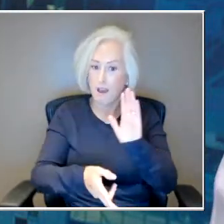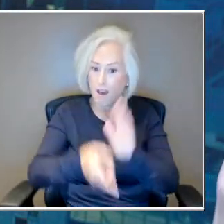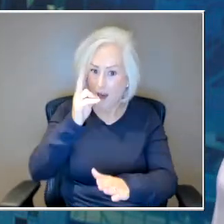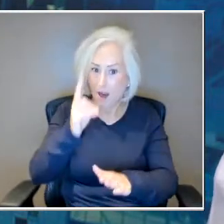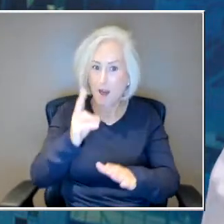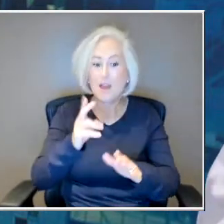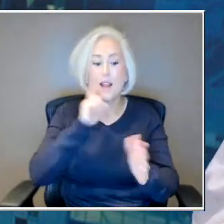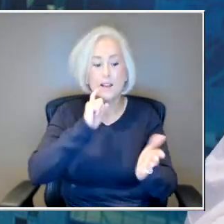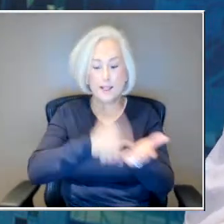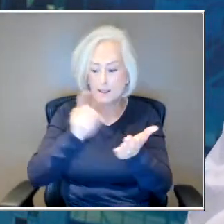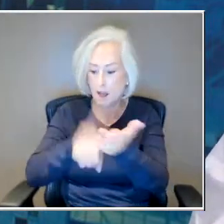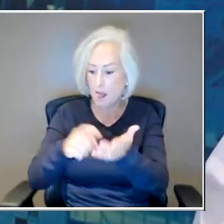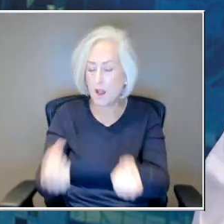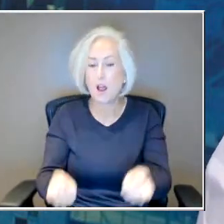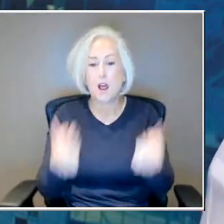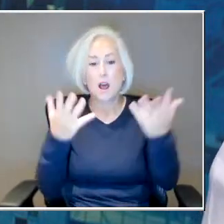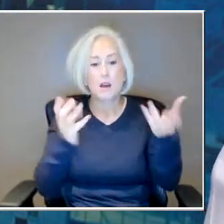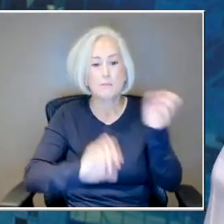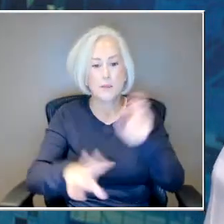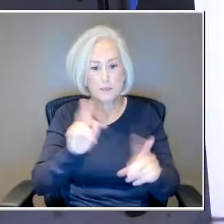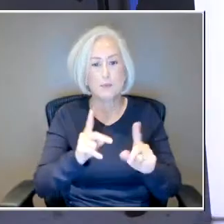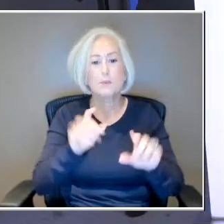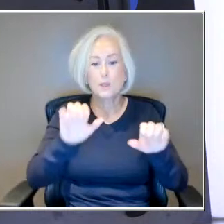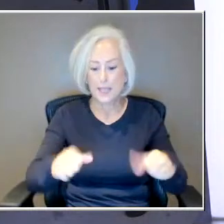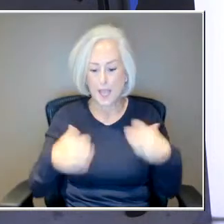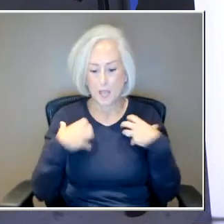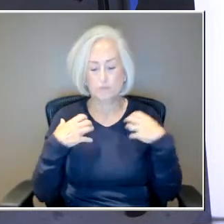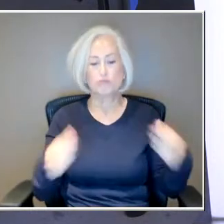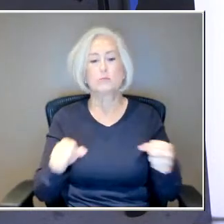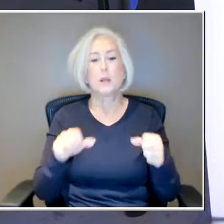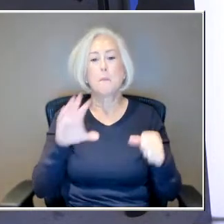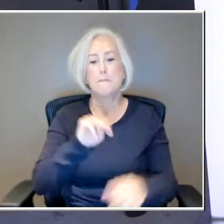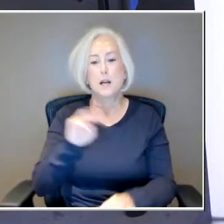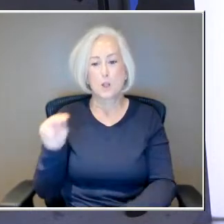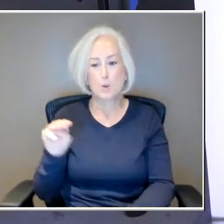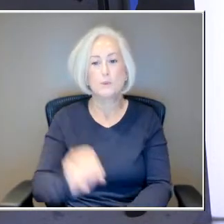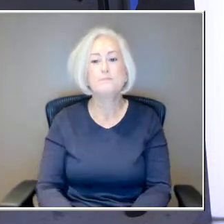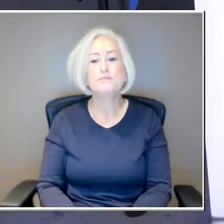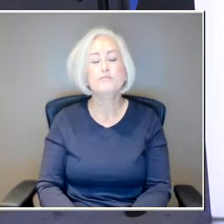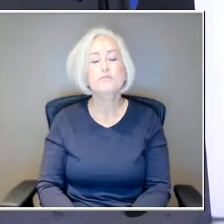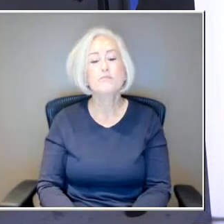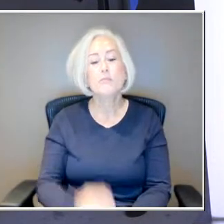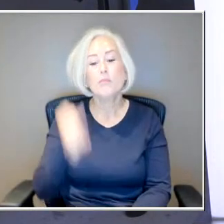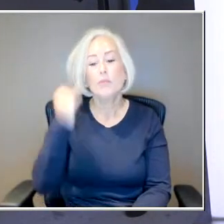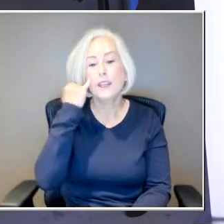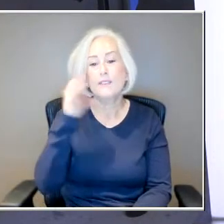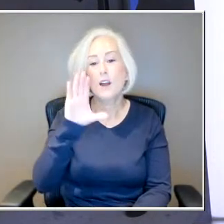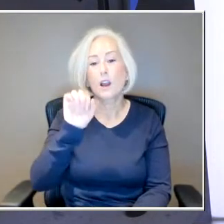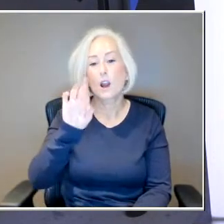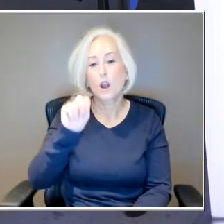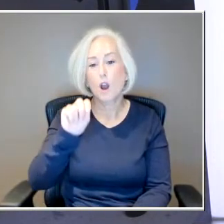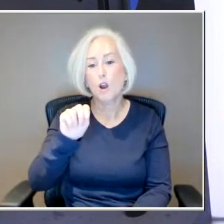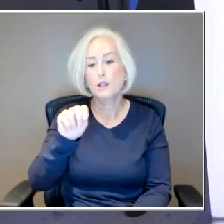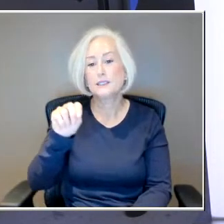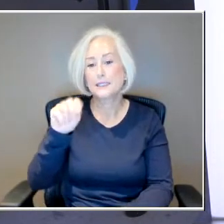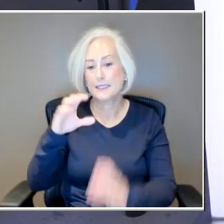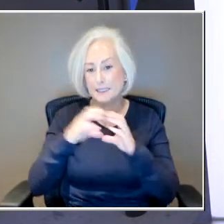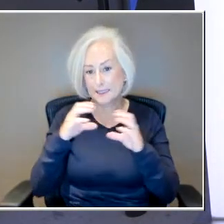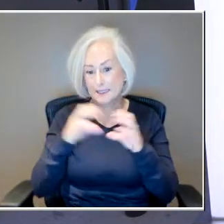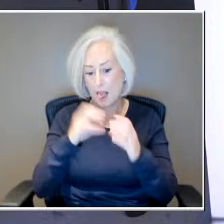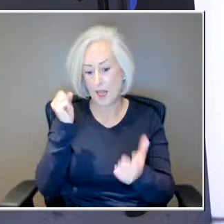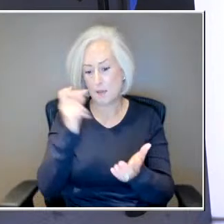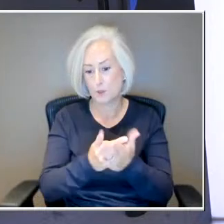that either the CAR T can cure myeloma. So had CAR T been FDA approved at the time that David underwent his bone marrow